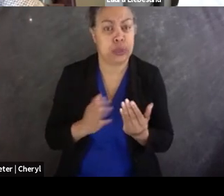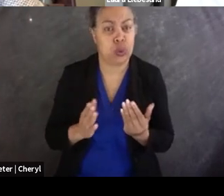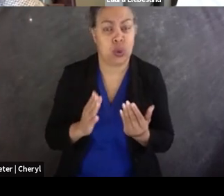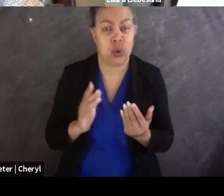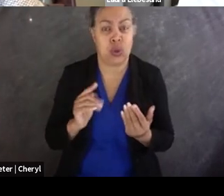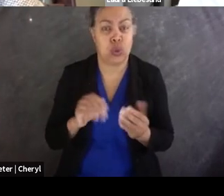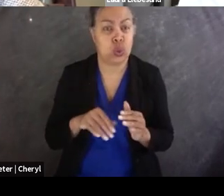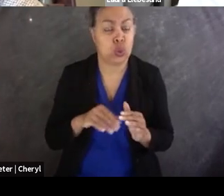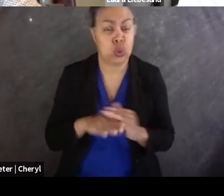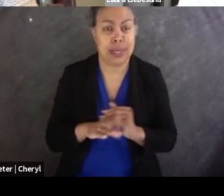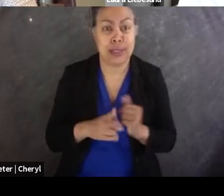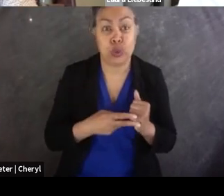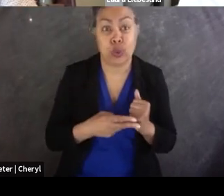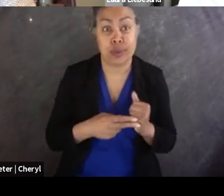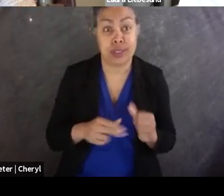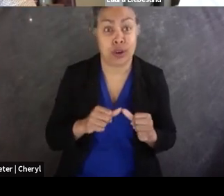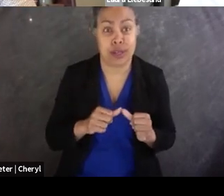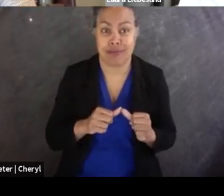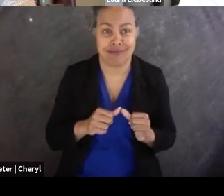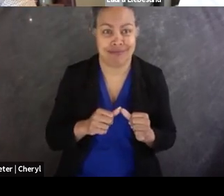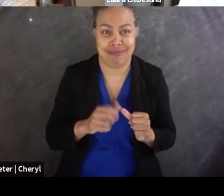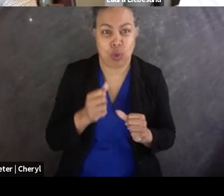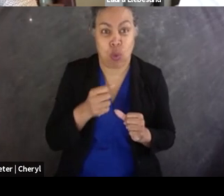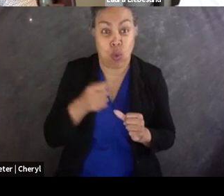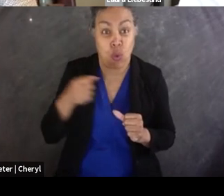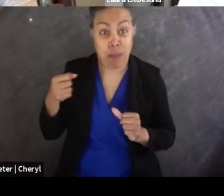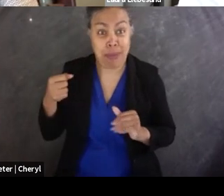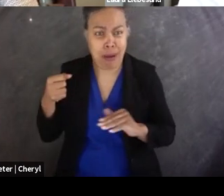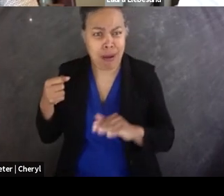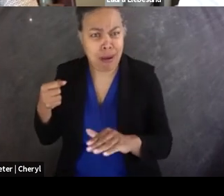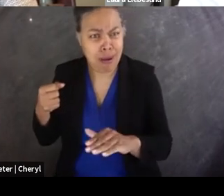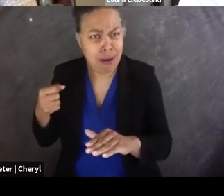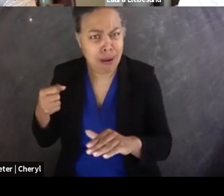to cold storage. And when you open that door, it's actually a speakeasy.